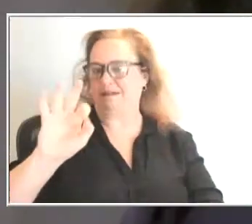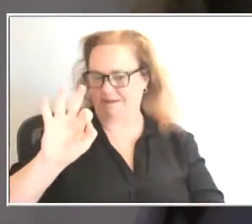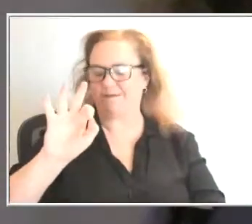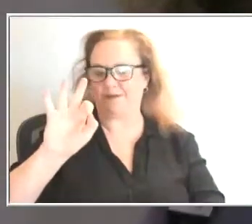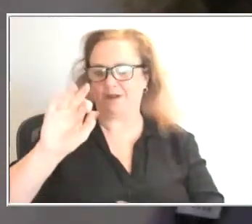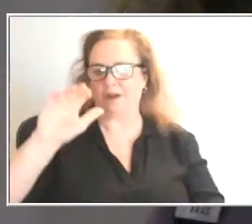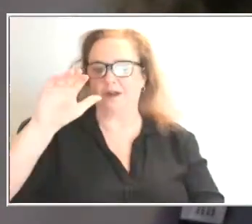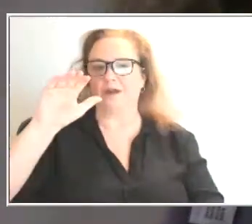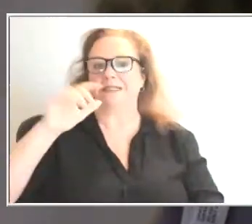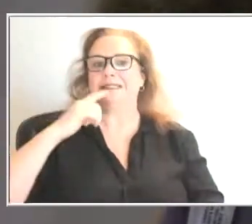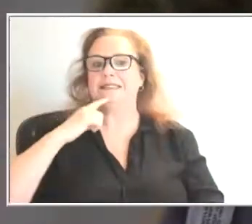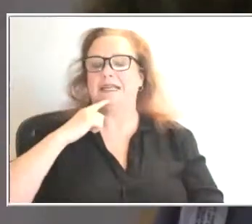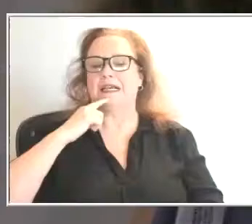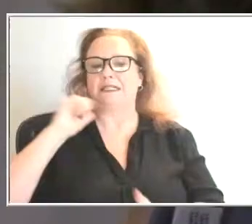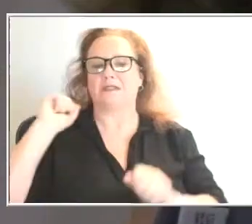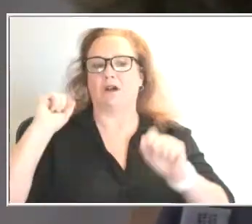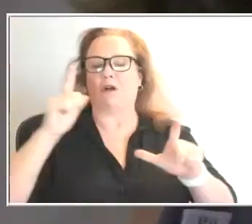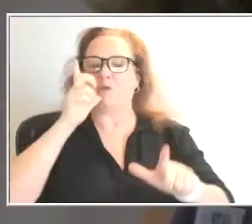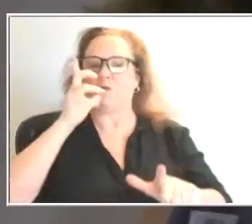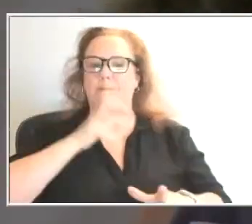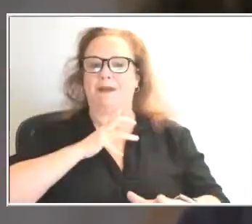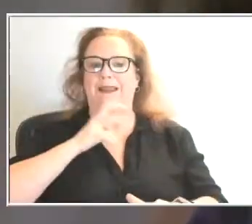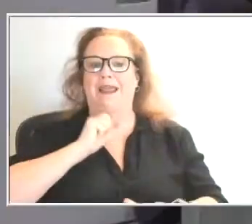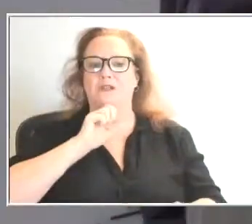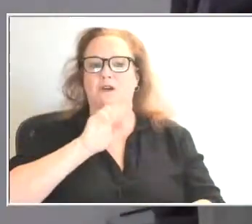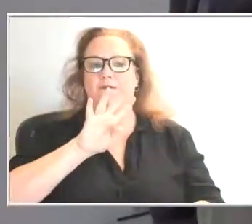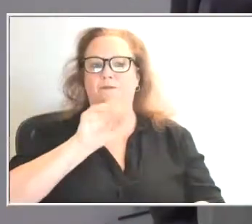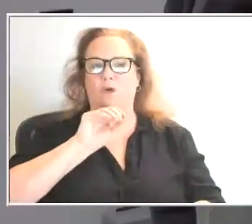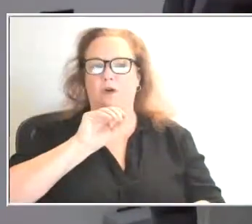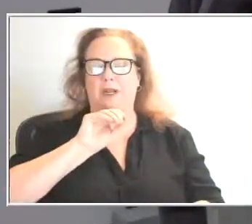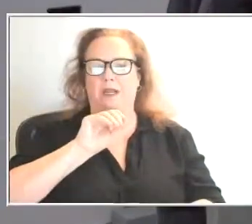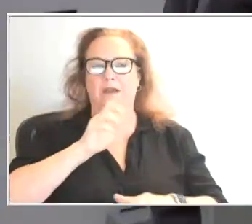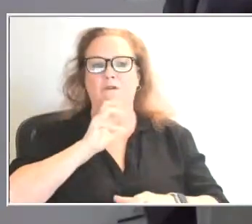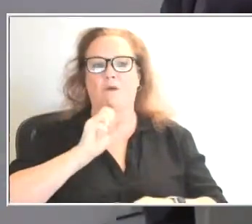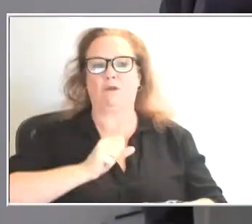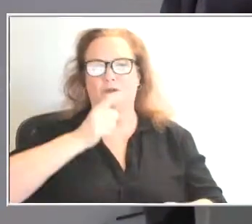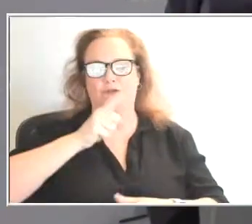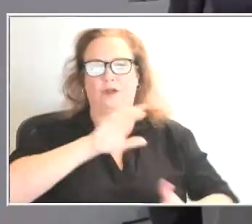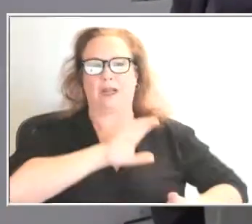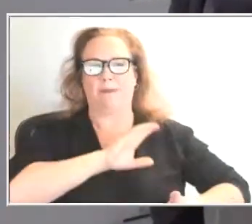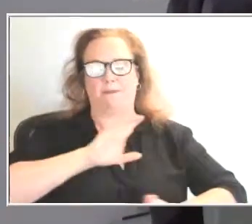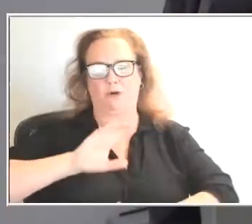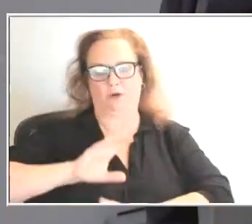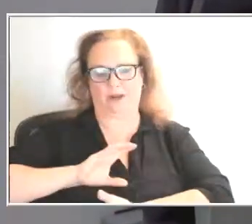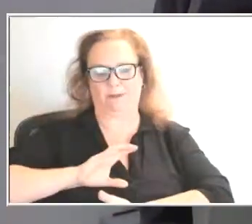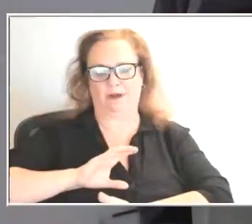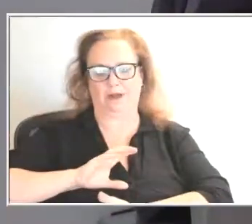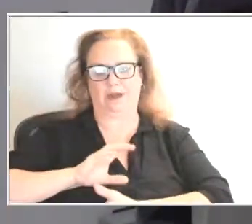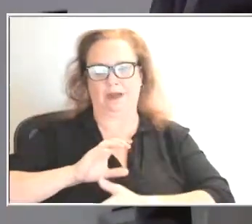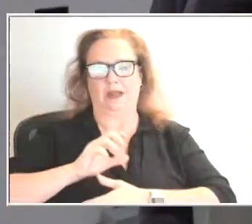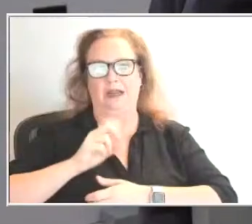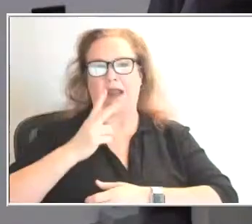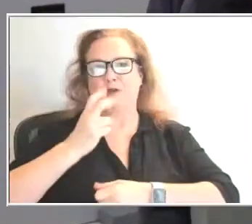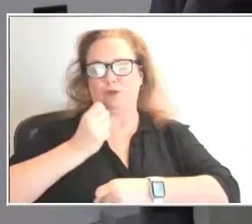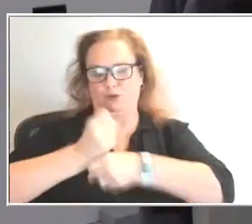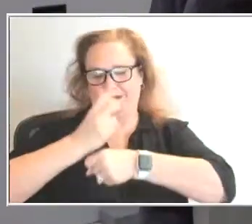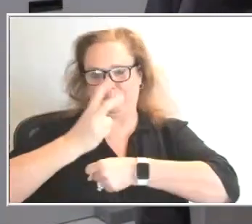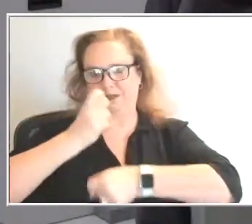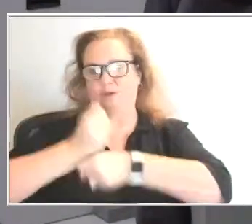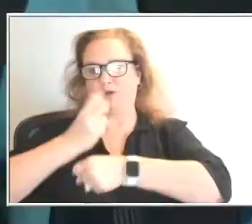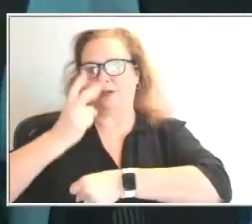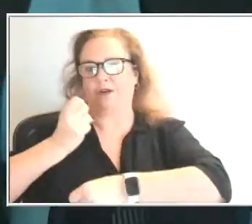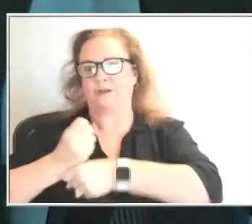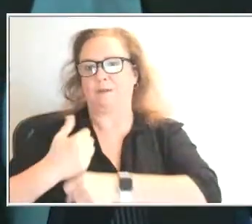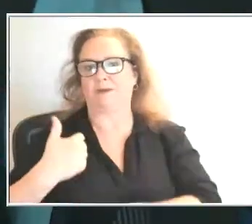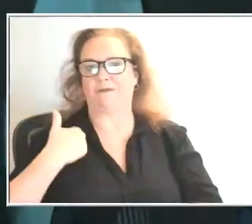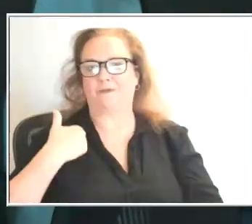now says all women age 40 and older should get a mammogram every other year. Previously,